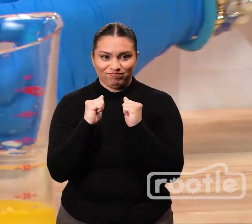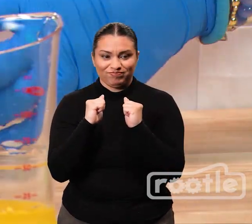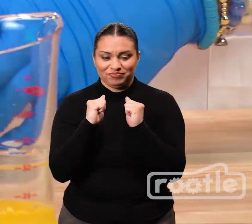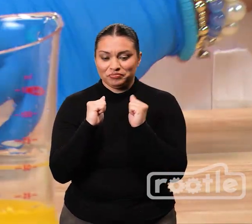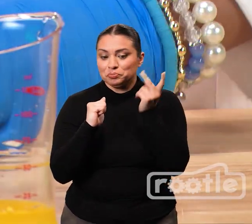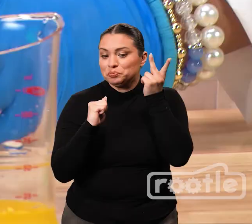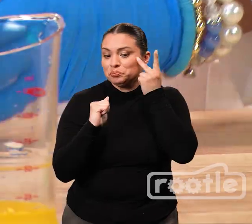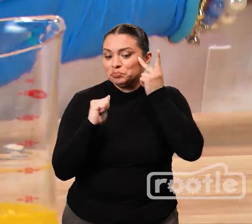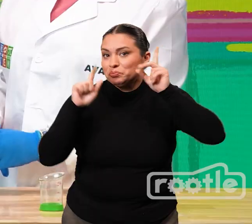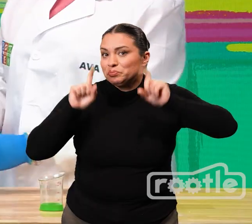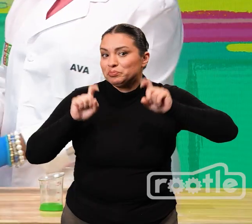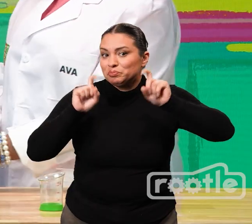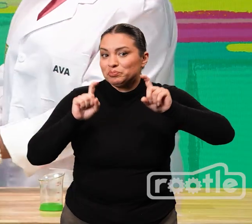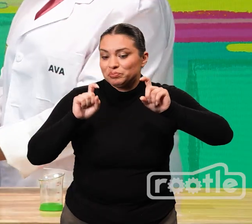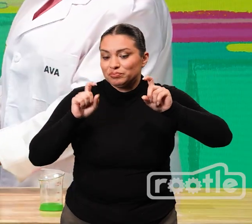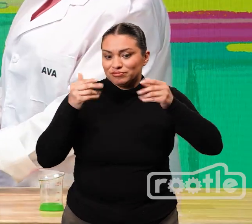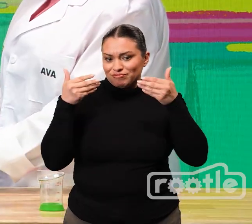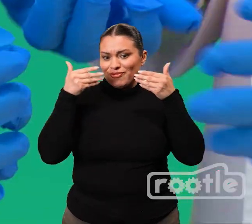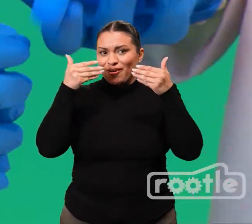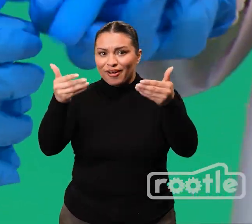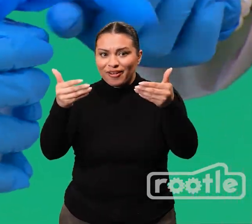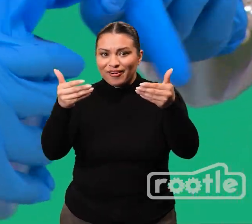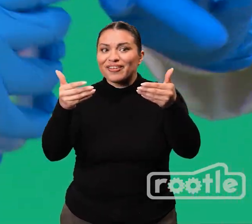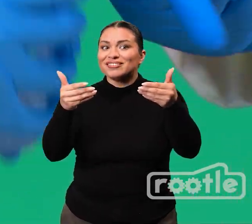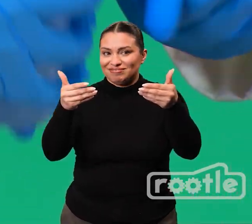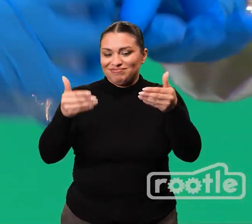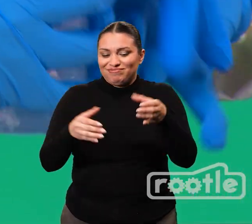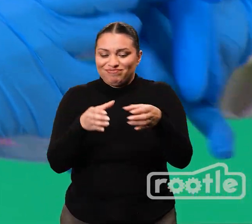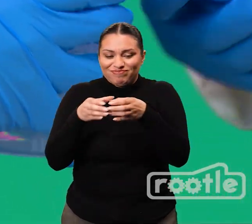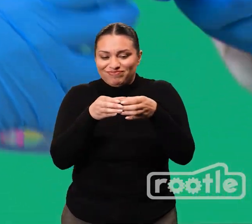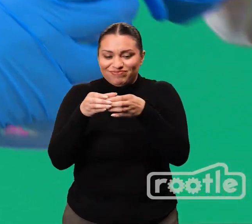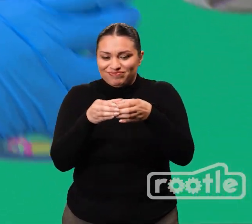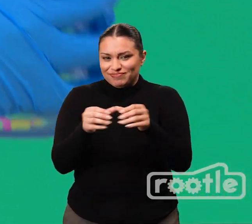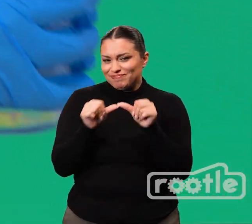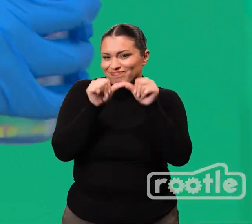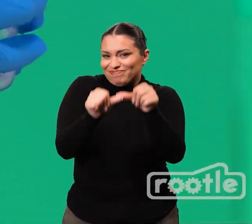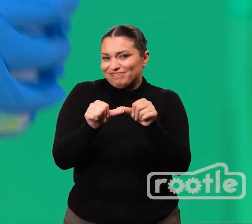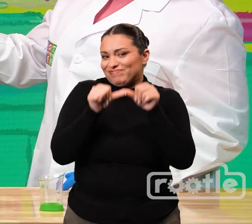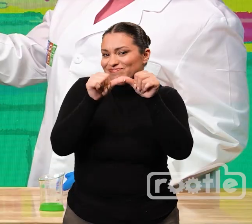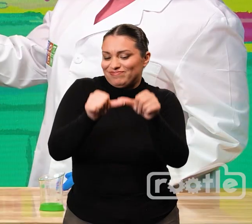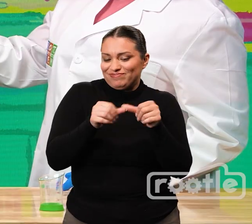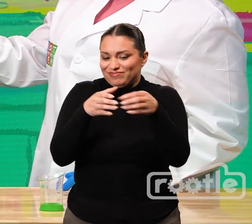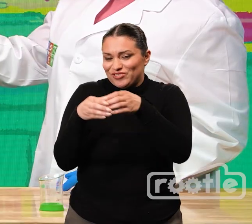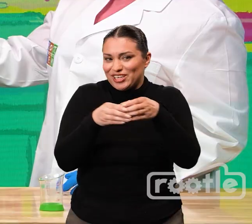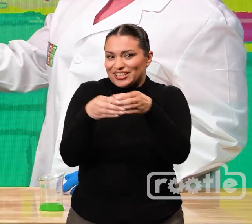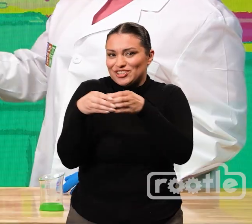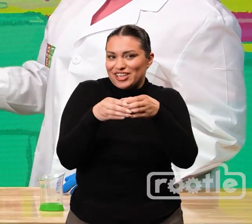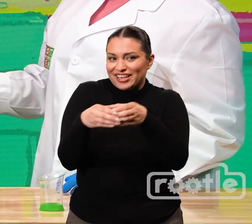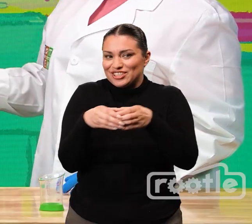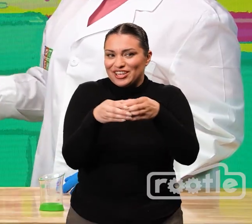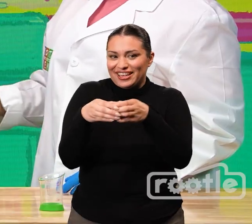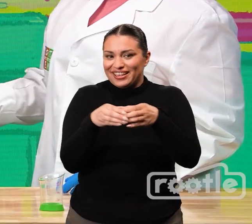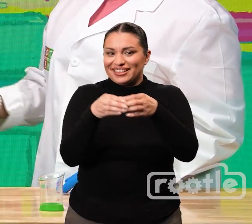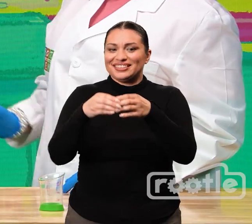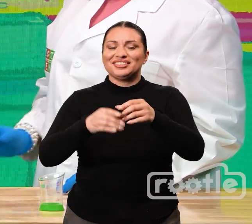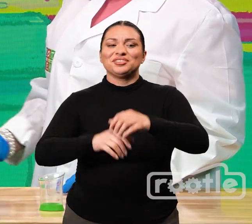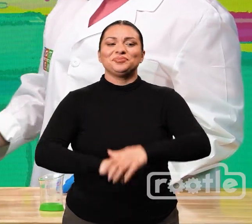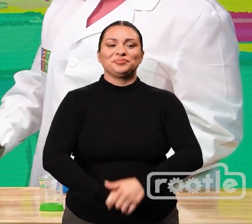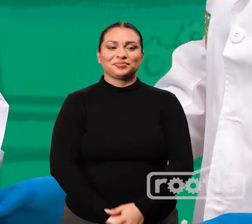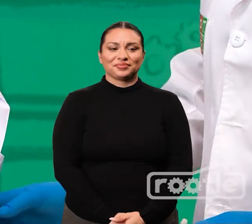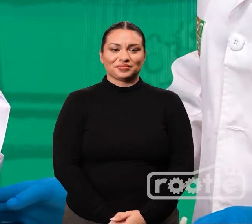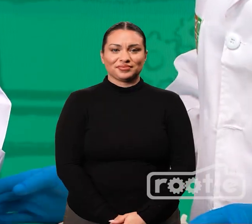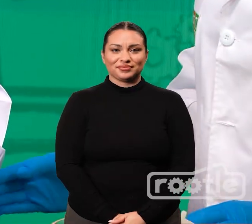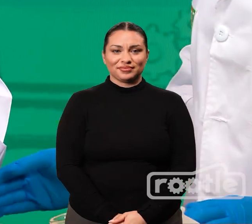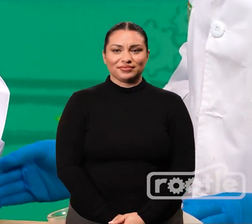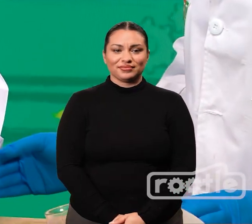and see what happens. Okay, Carter, shake it up. Shake it, shake it, shake it, shake it, shake it, shake it, shake it,